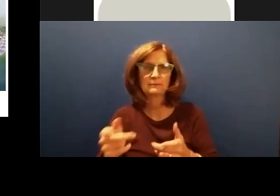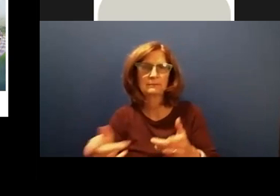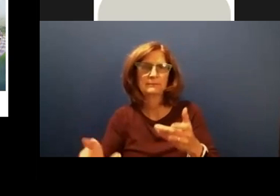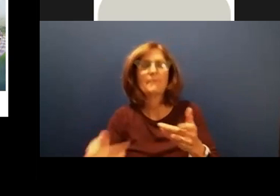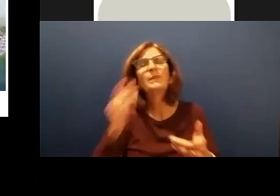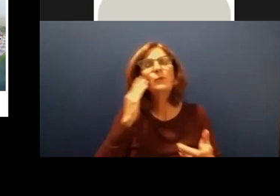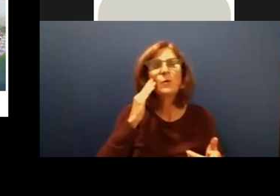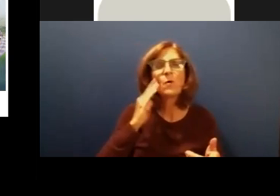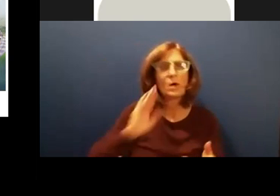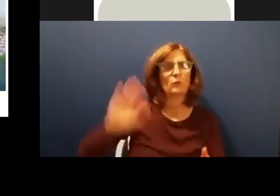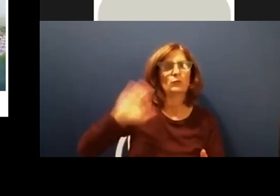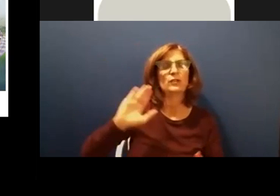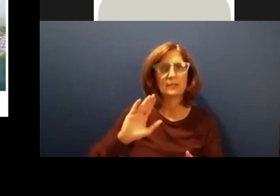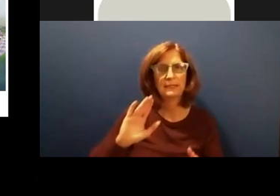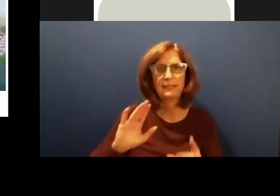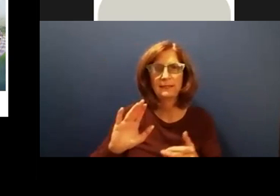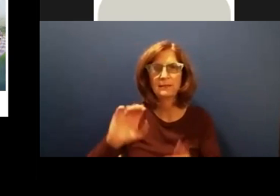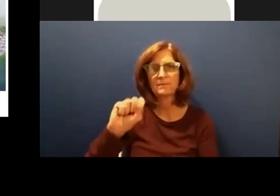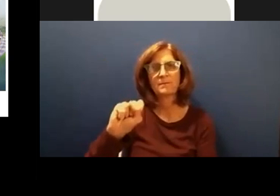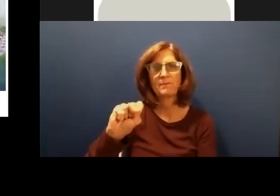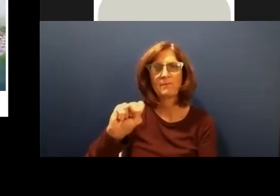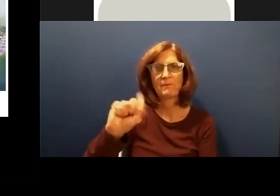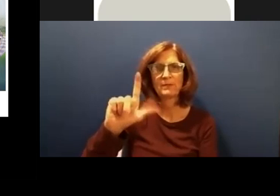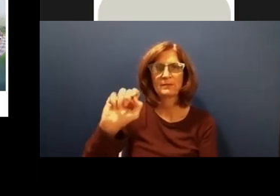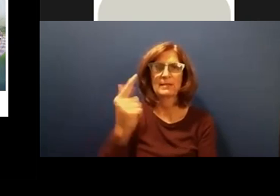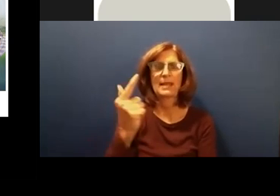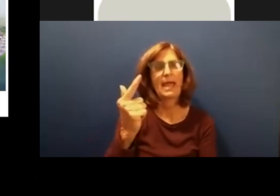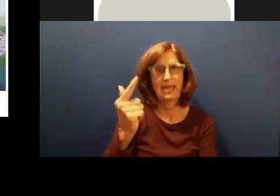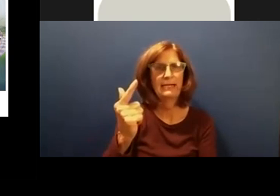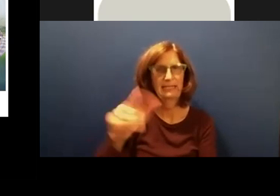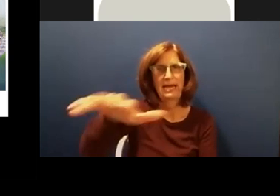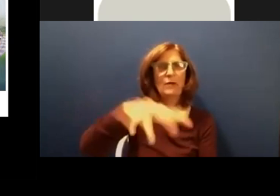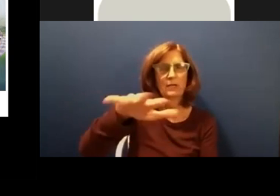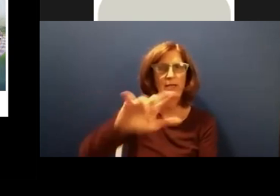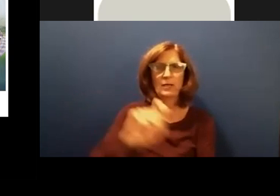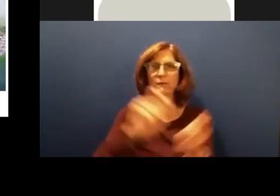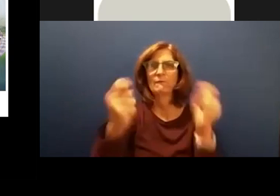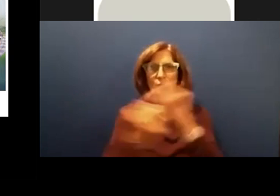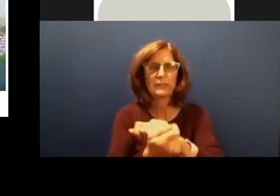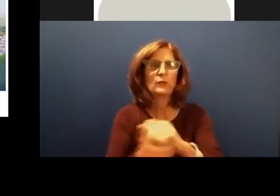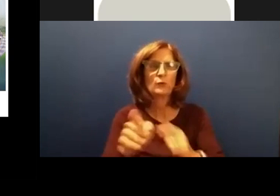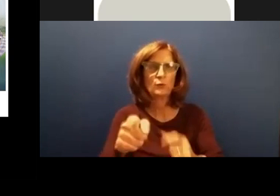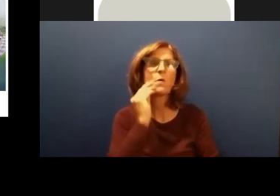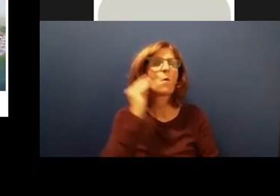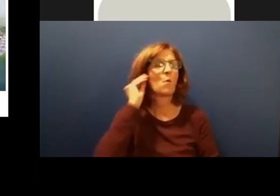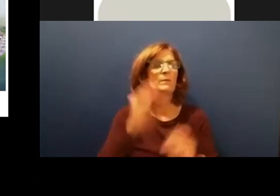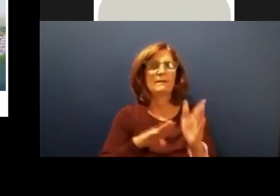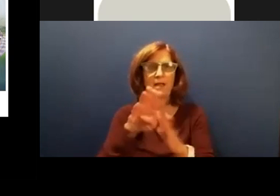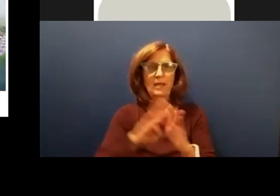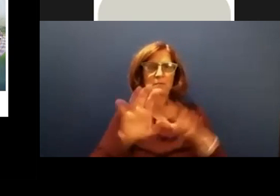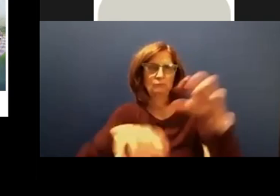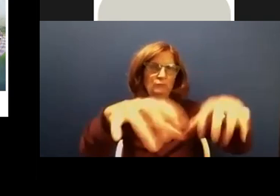this was originally a slag dump that's been converted to residential development. So we'll